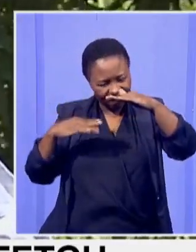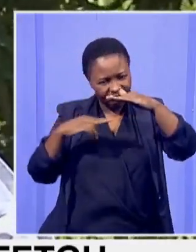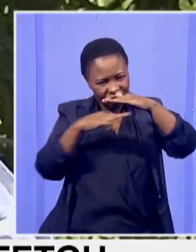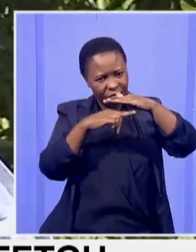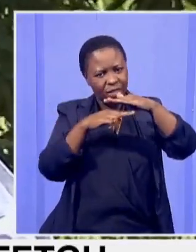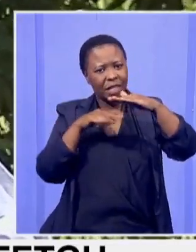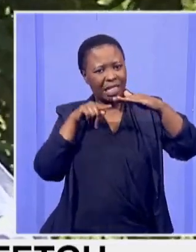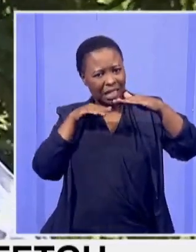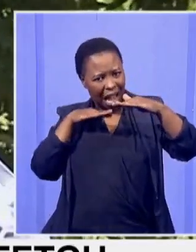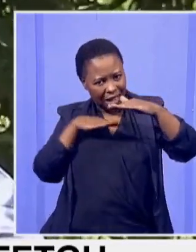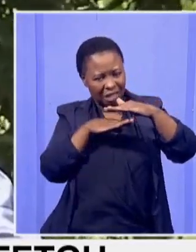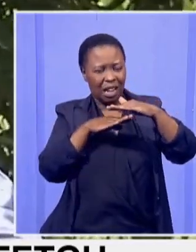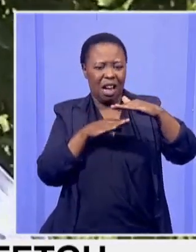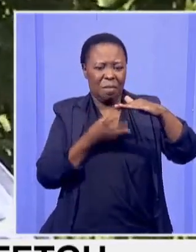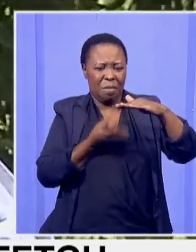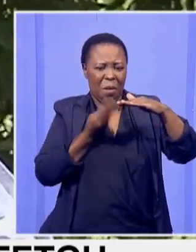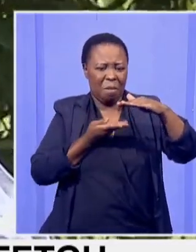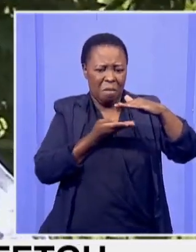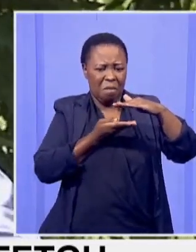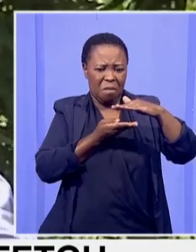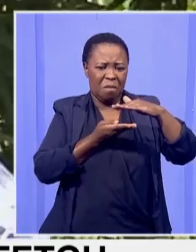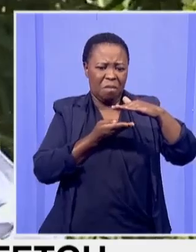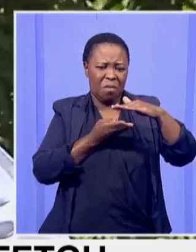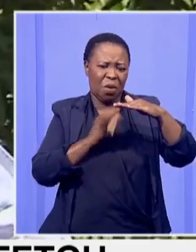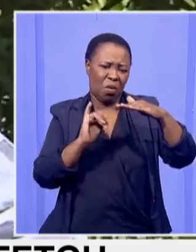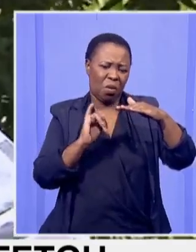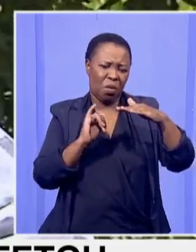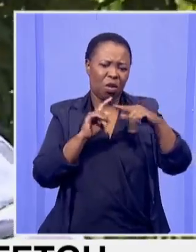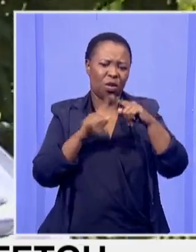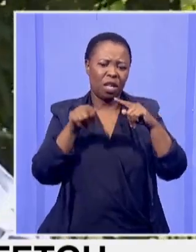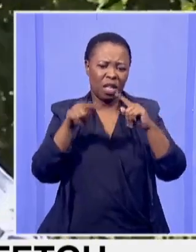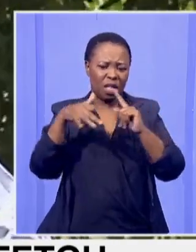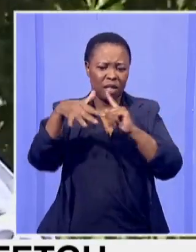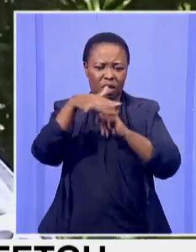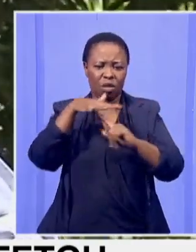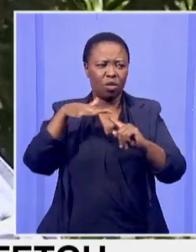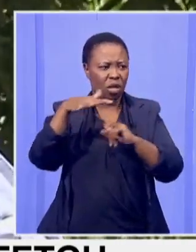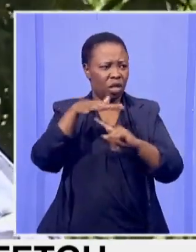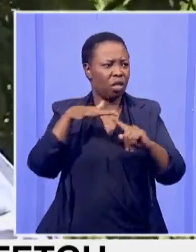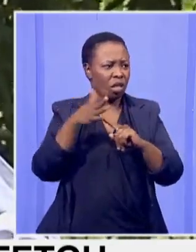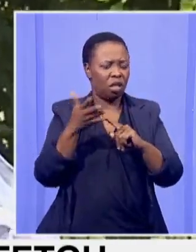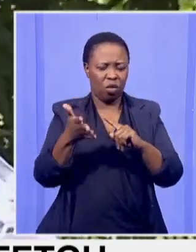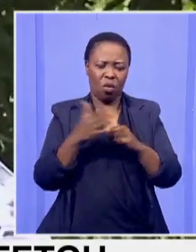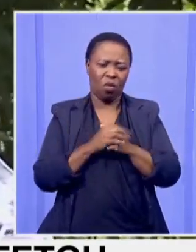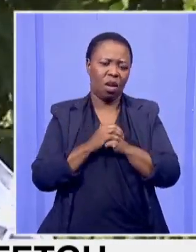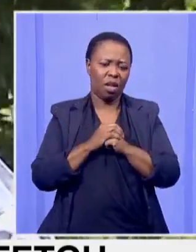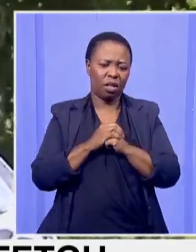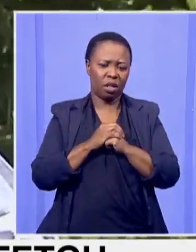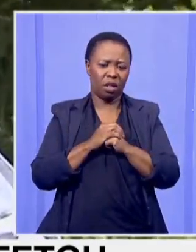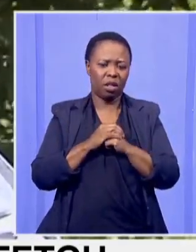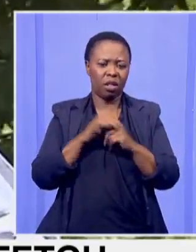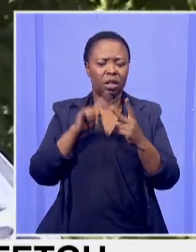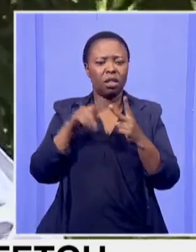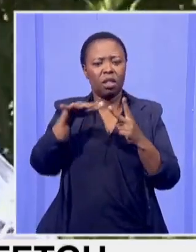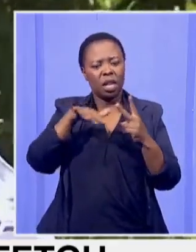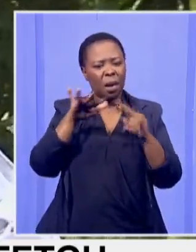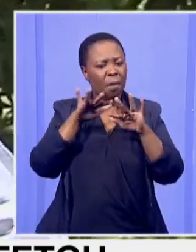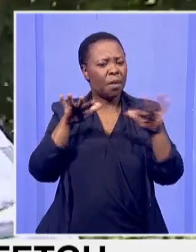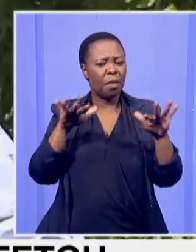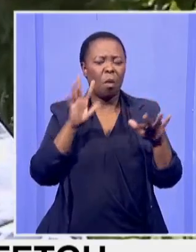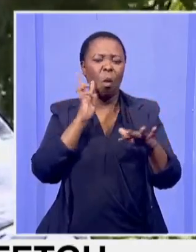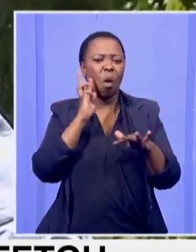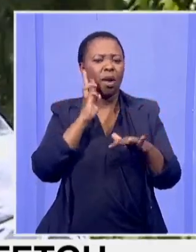mother. Yeah, Sakina, Griselda, that is the situation at the moment here in Ikhutseng. People not having